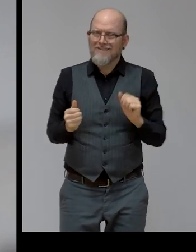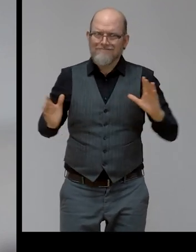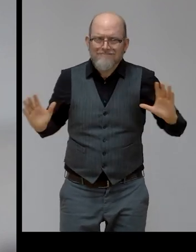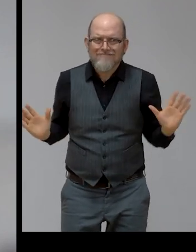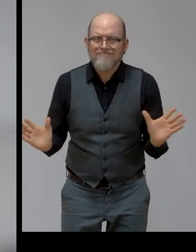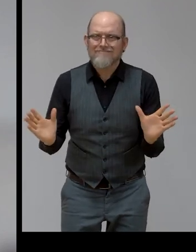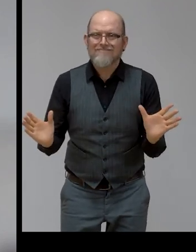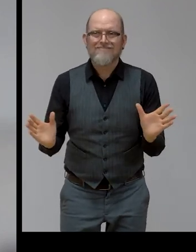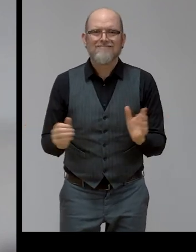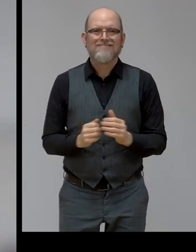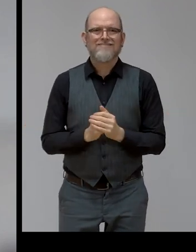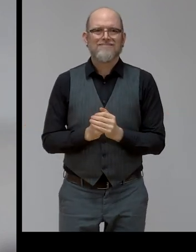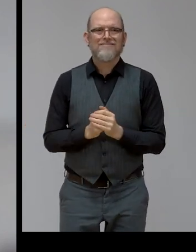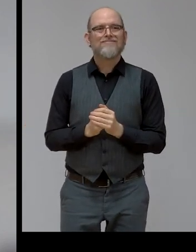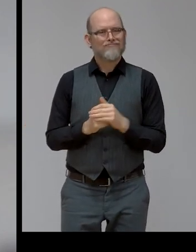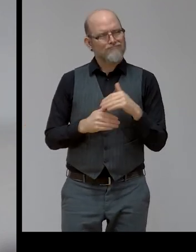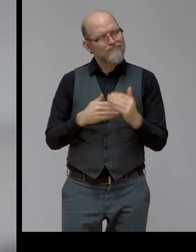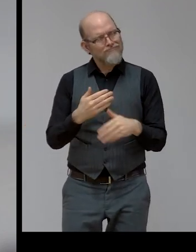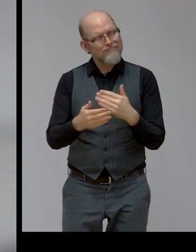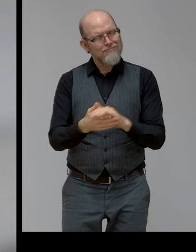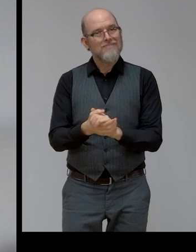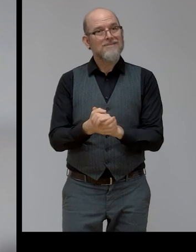even, you know, with more passion